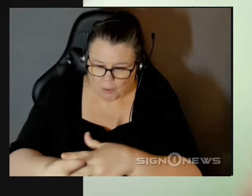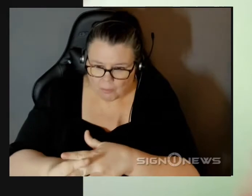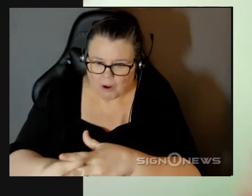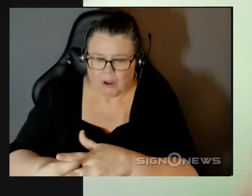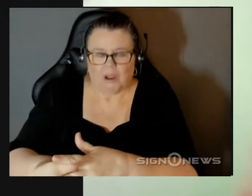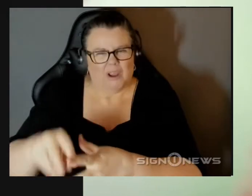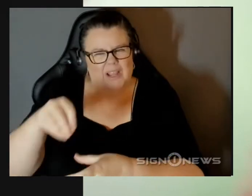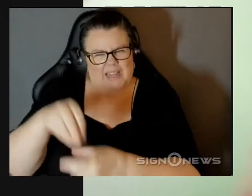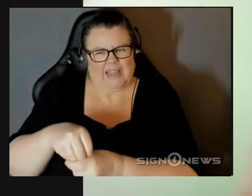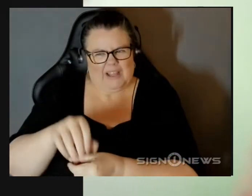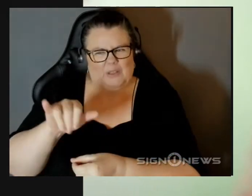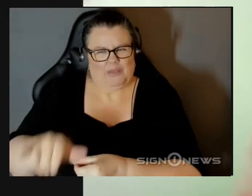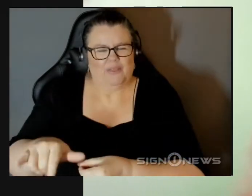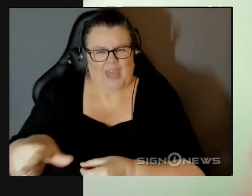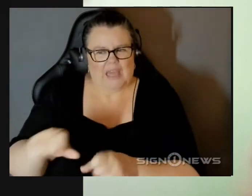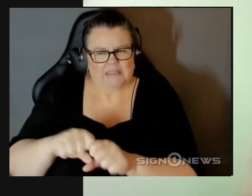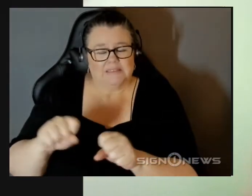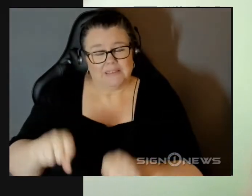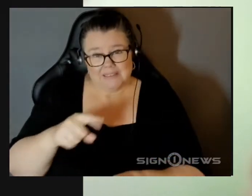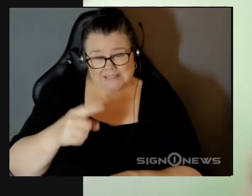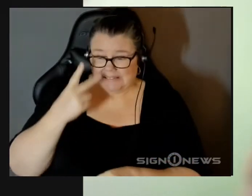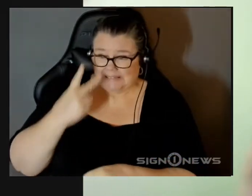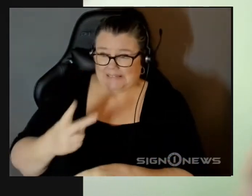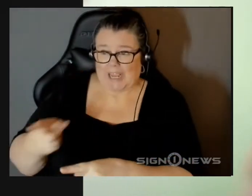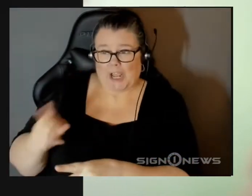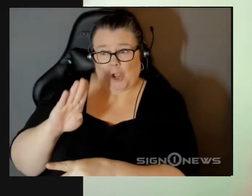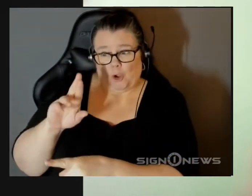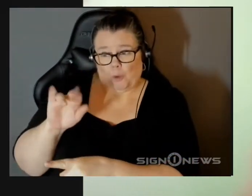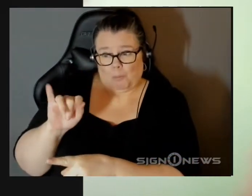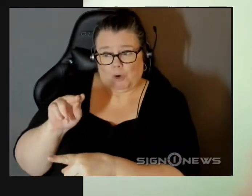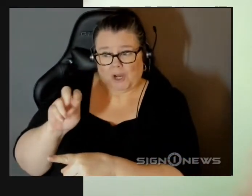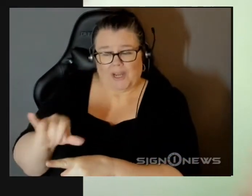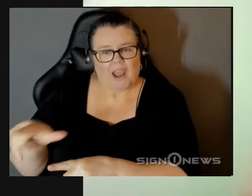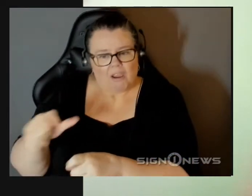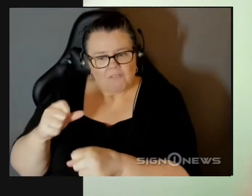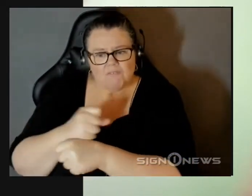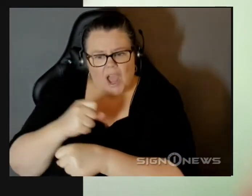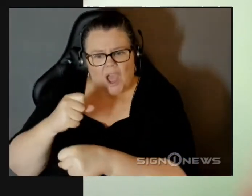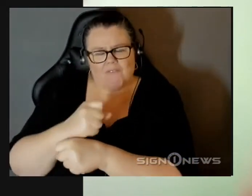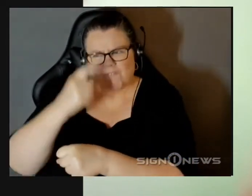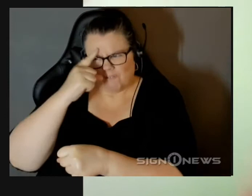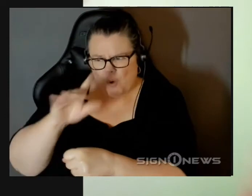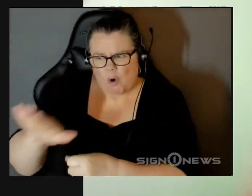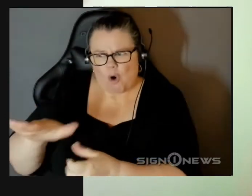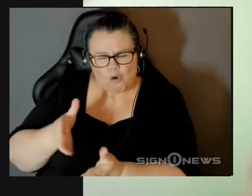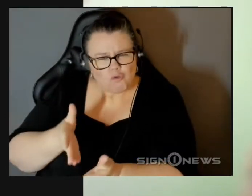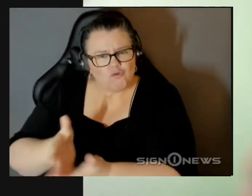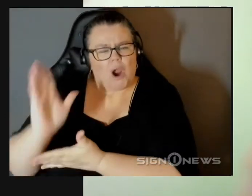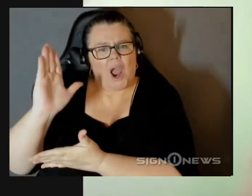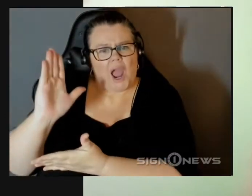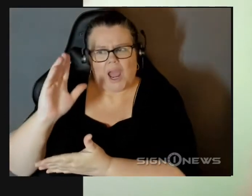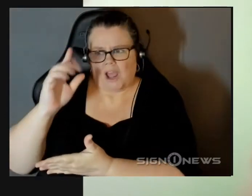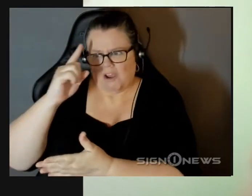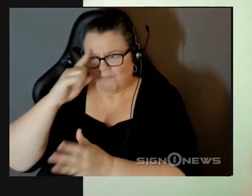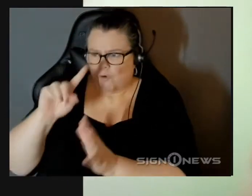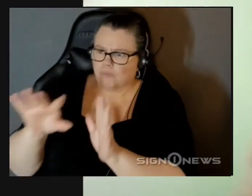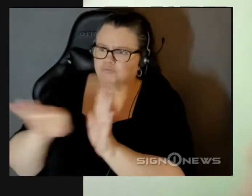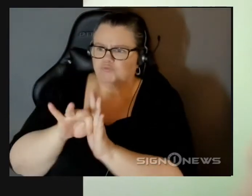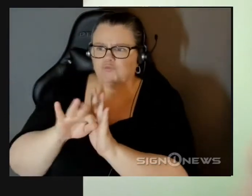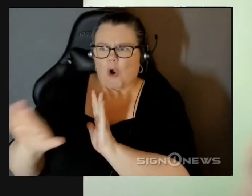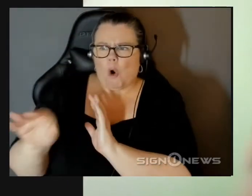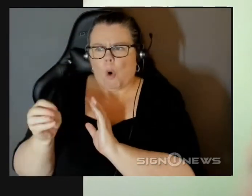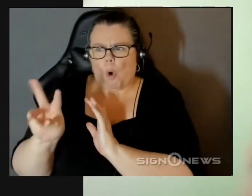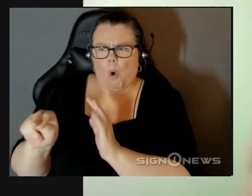retain an attorney of her own choice. She didn't know, she says, how to restore her rights, that she could petition the court